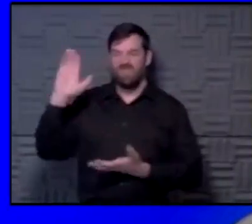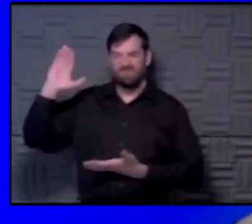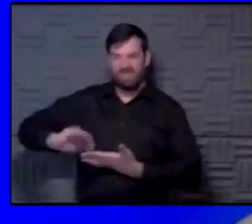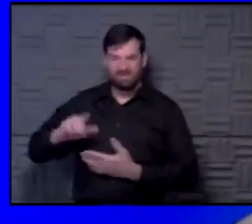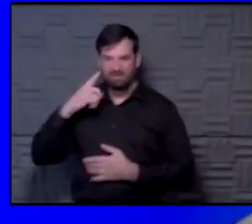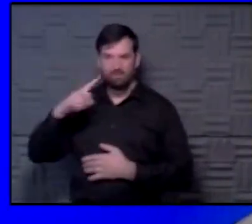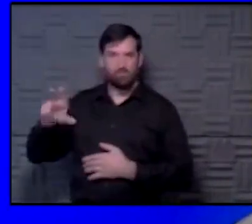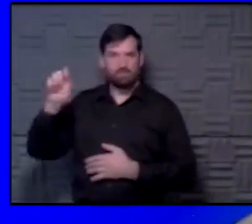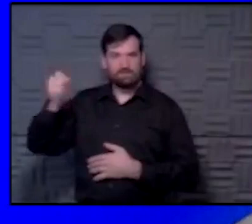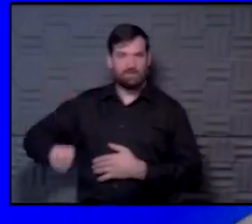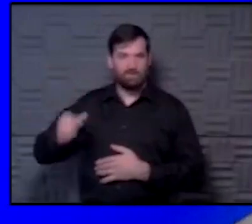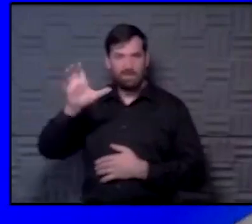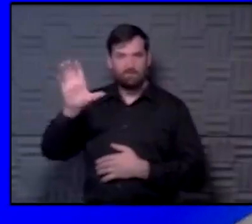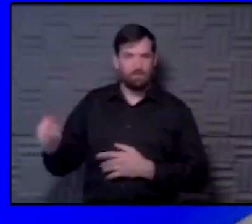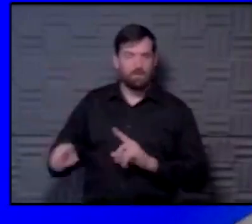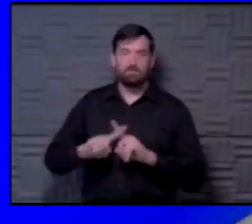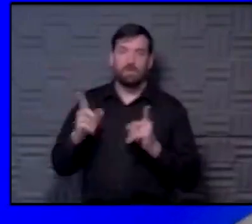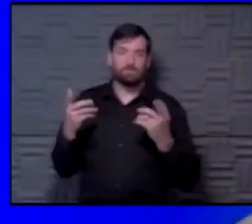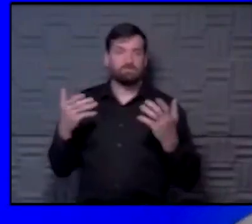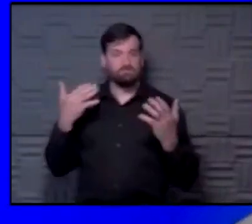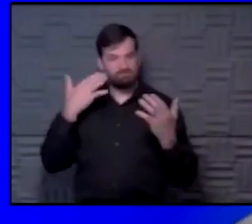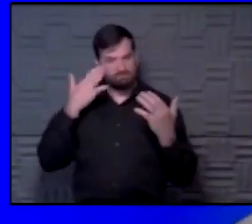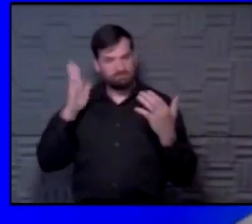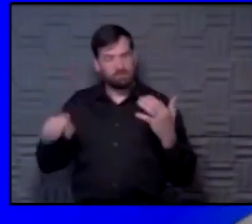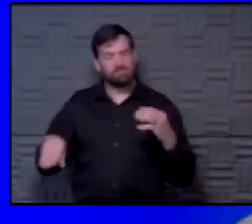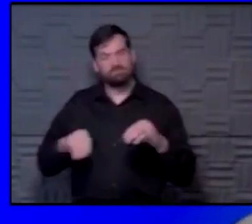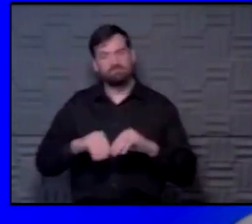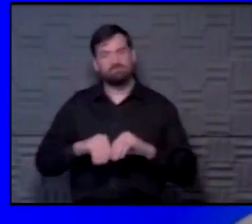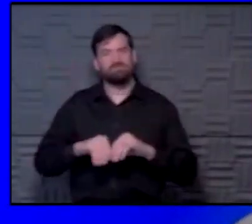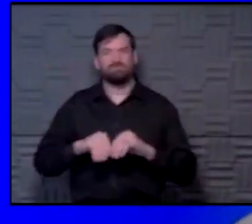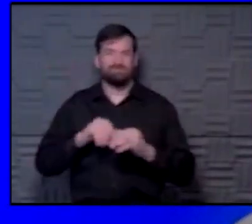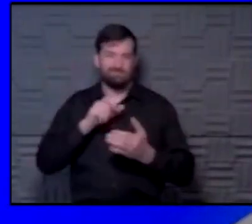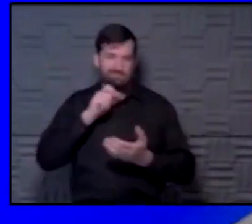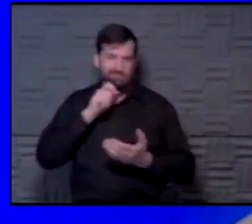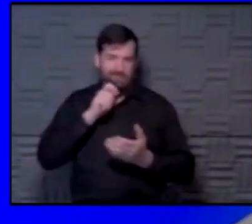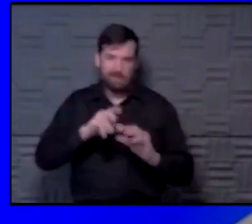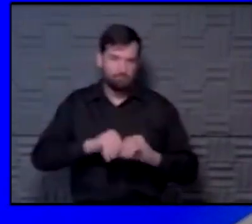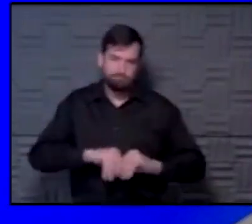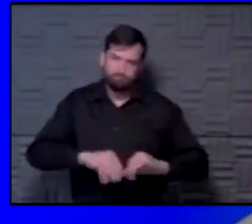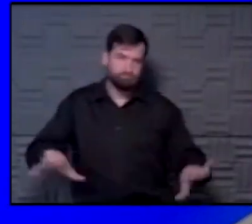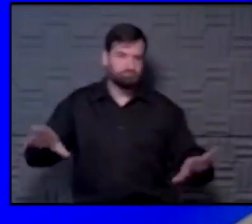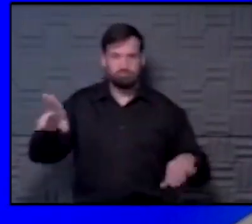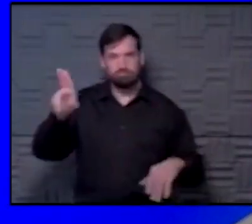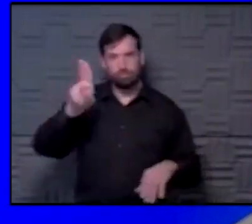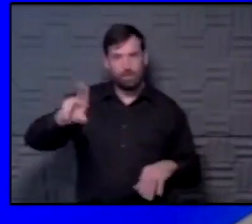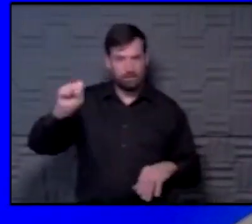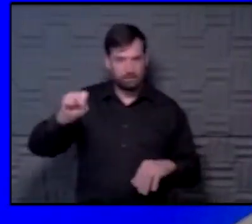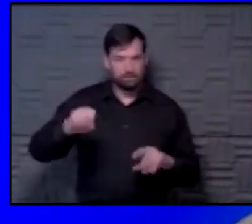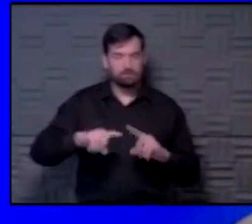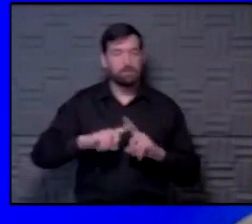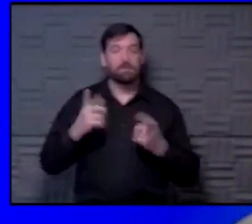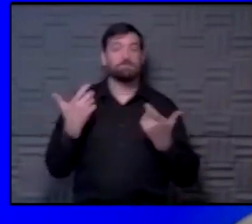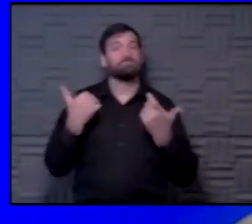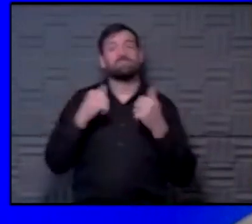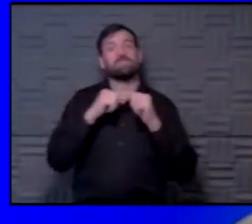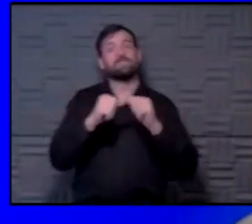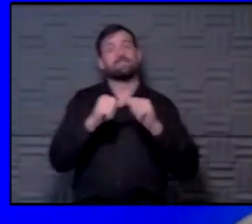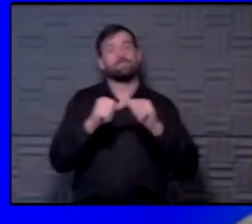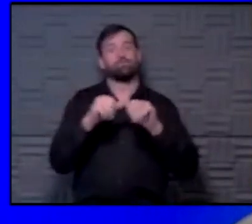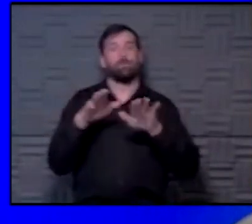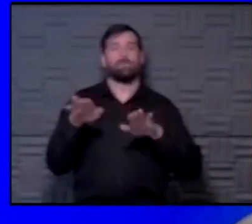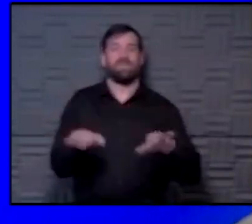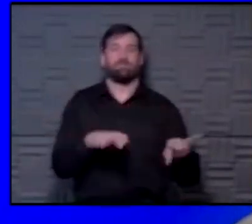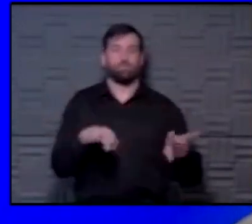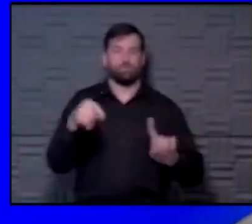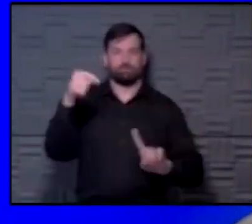South African variant, but we know that is spread less prevalent in the United States. I think really what it is it continues to be a